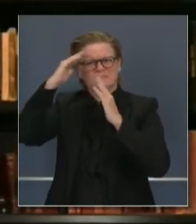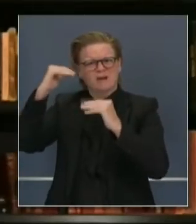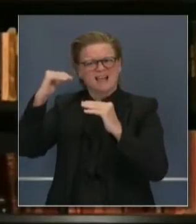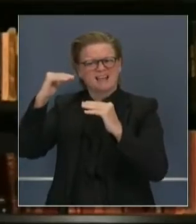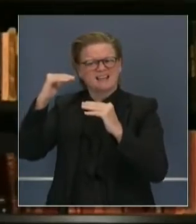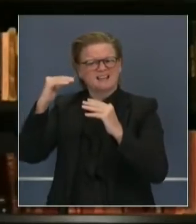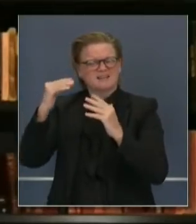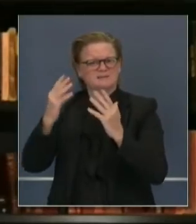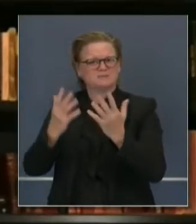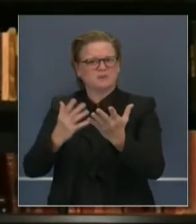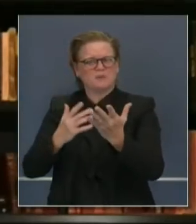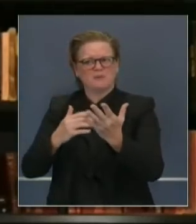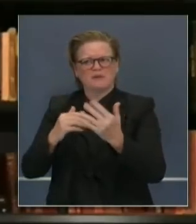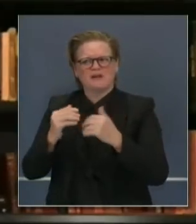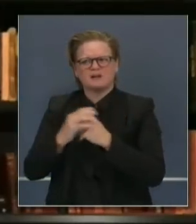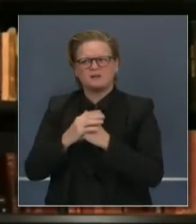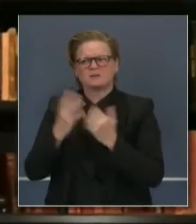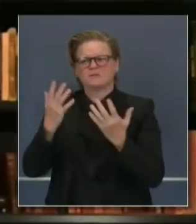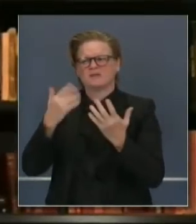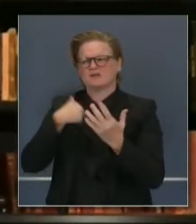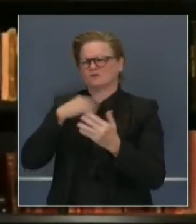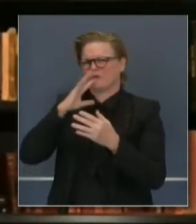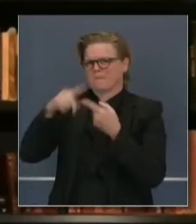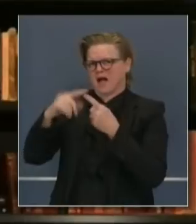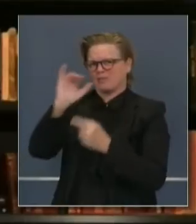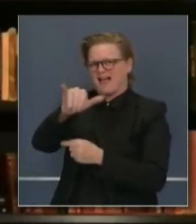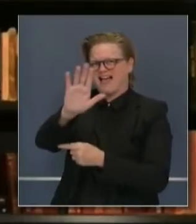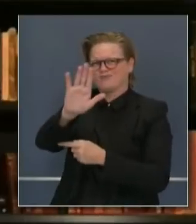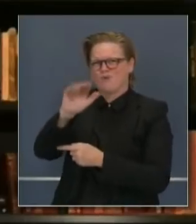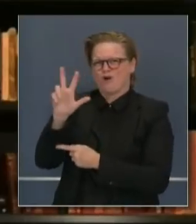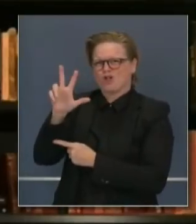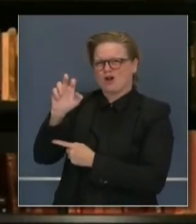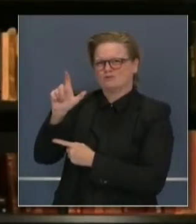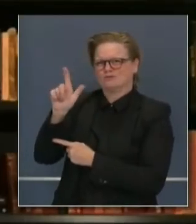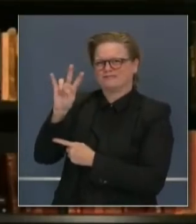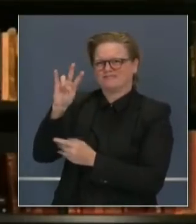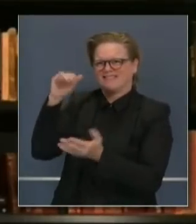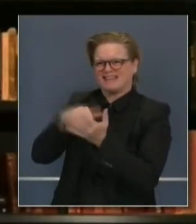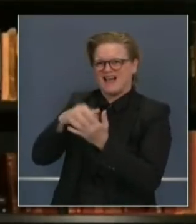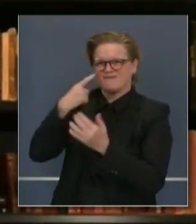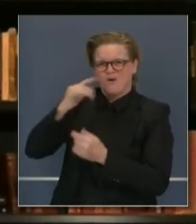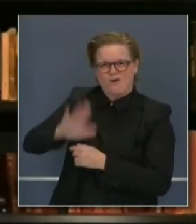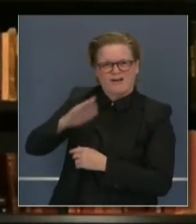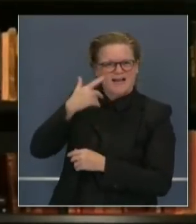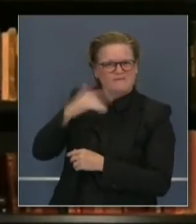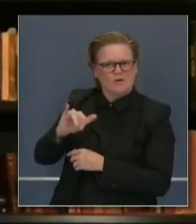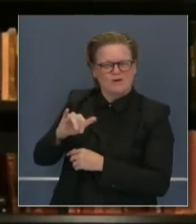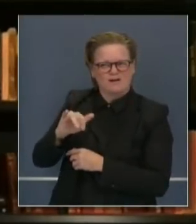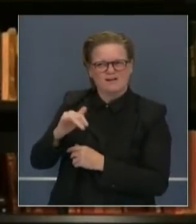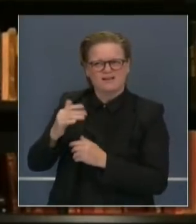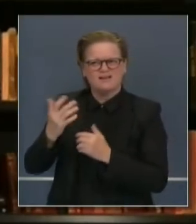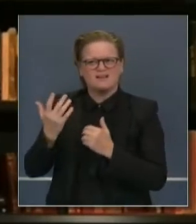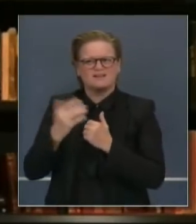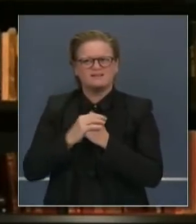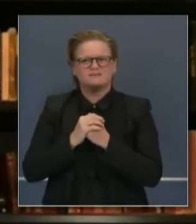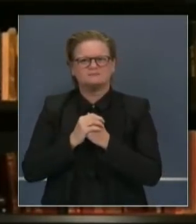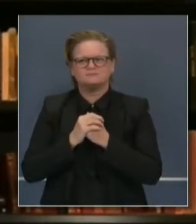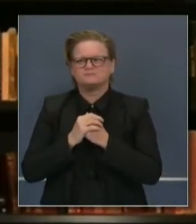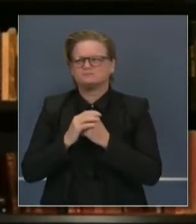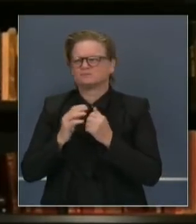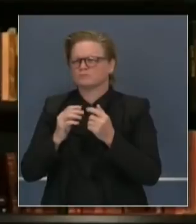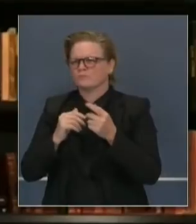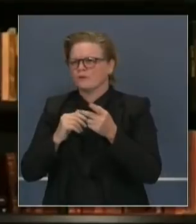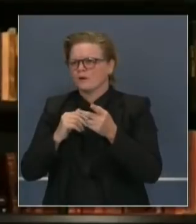327,000 doses that are due to be coming to California in the next 2 weeks, first of all, is that